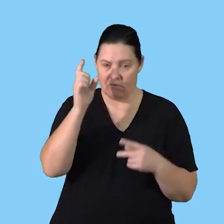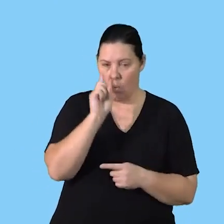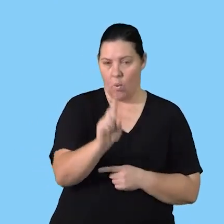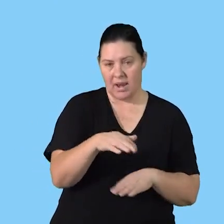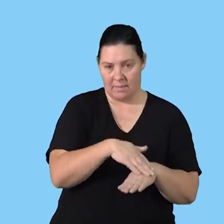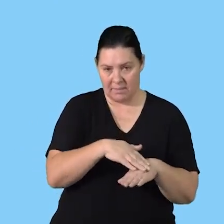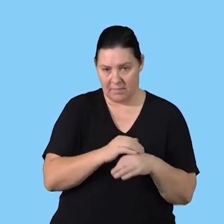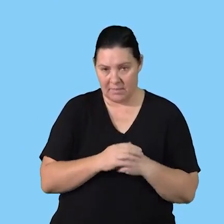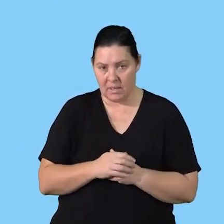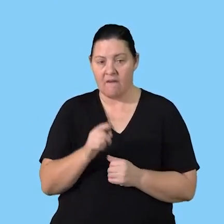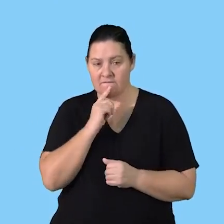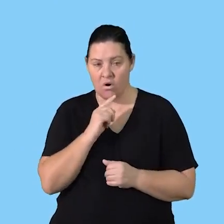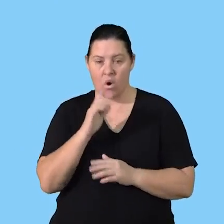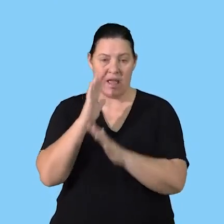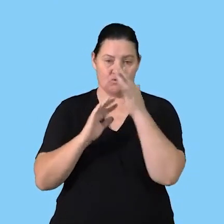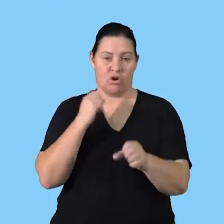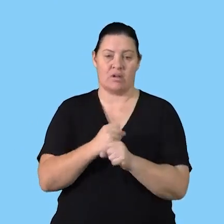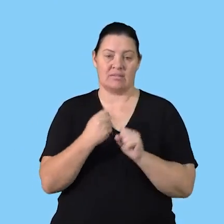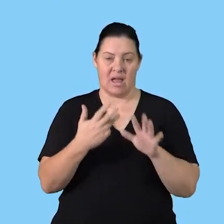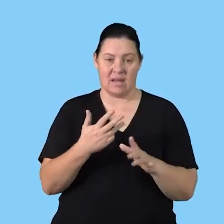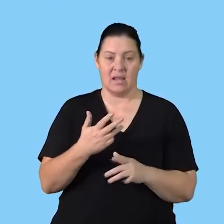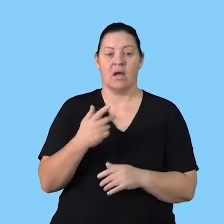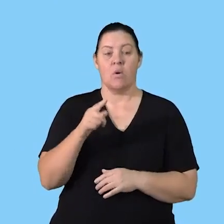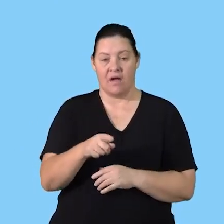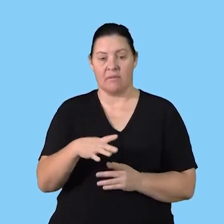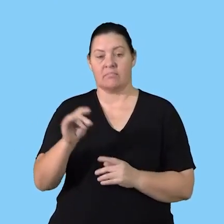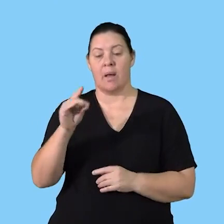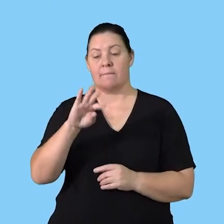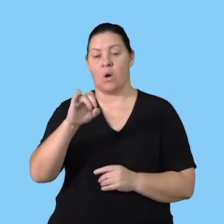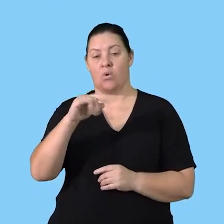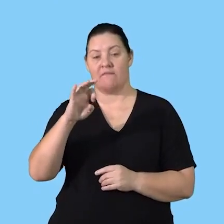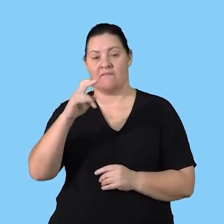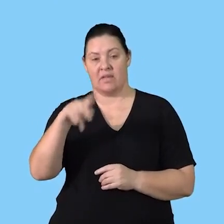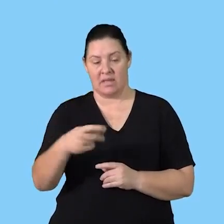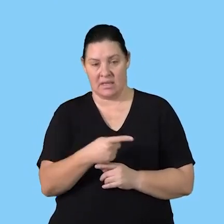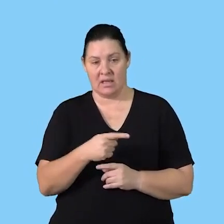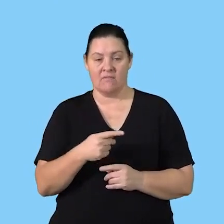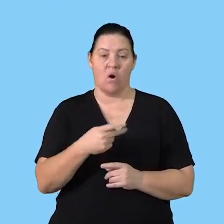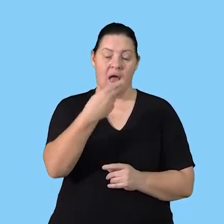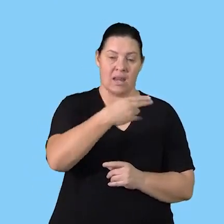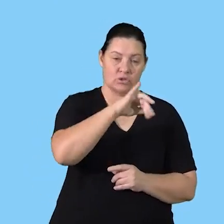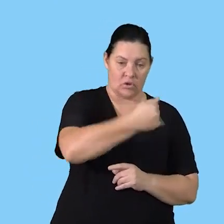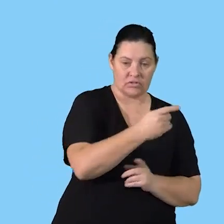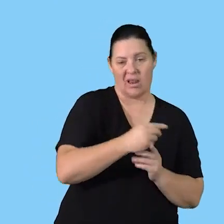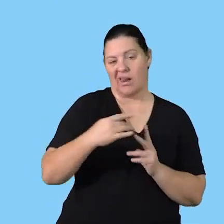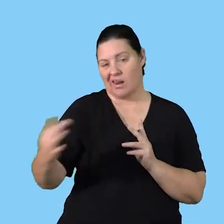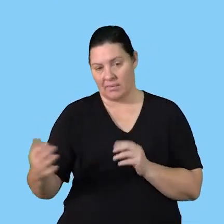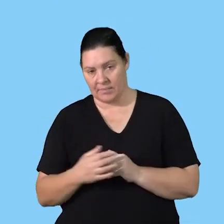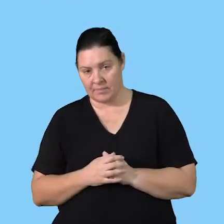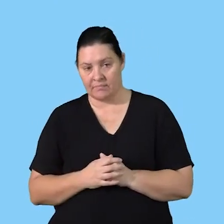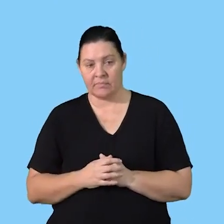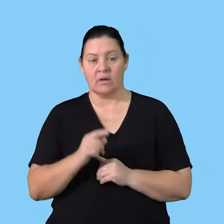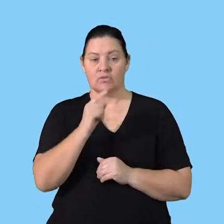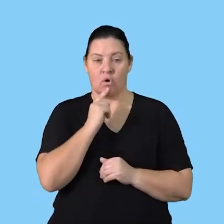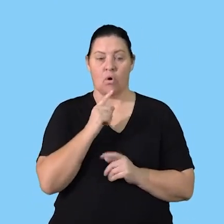least one. For example, in history grade 9, one will have to choose the biography, whether of Helen Joseph and so on. Then in